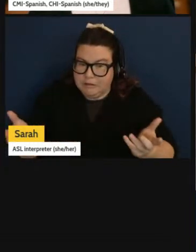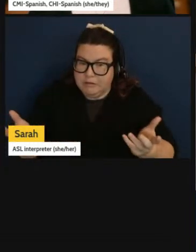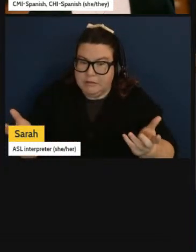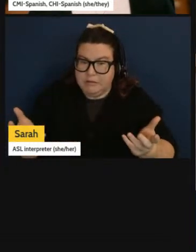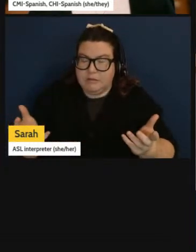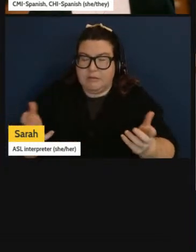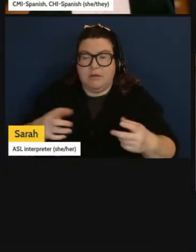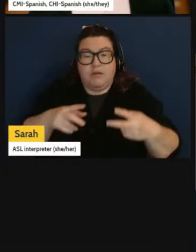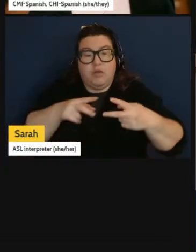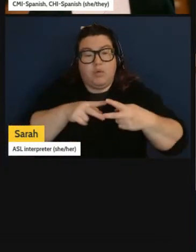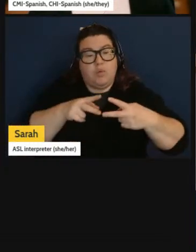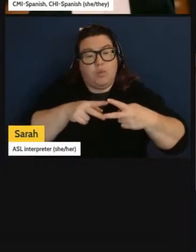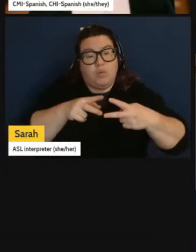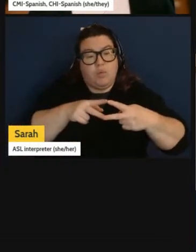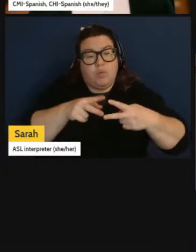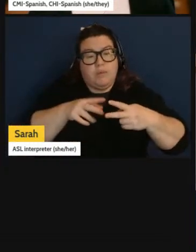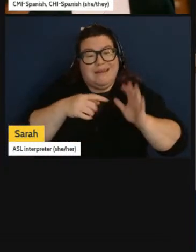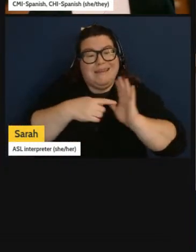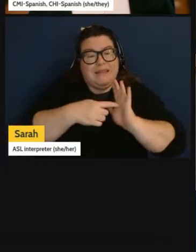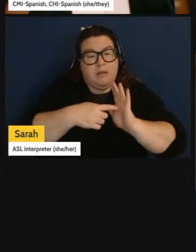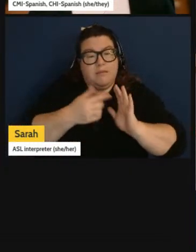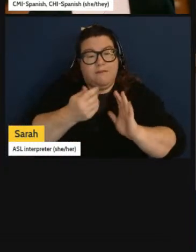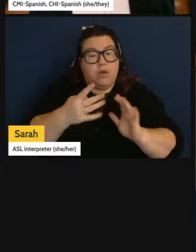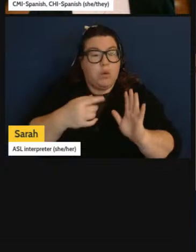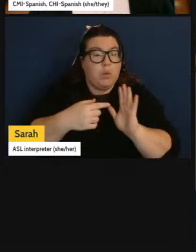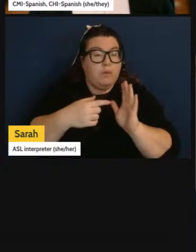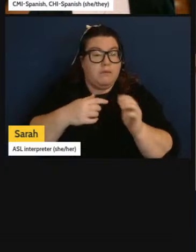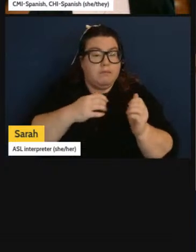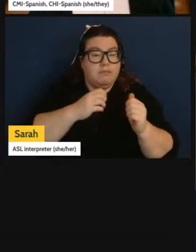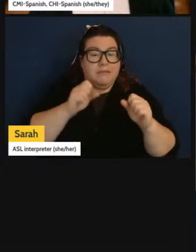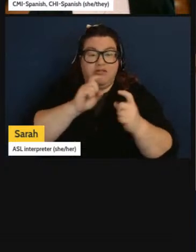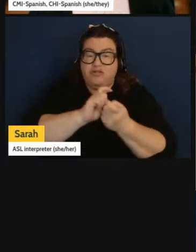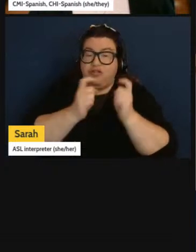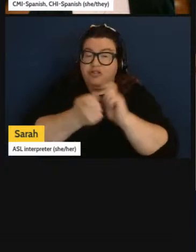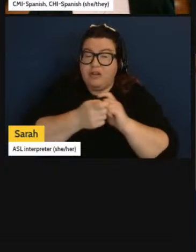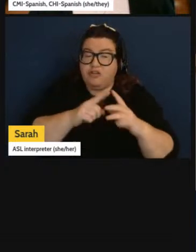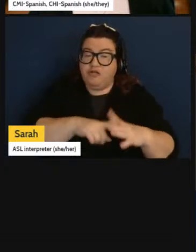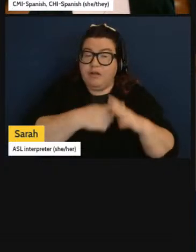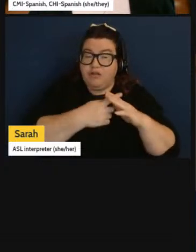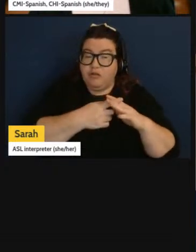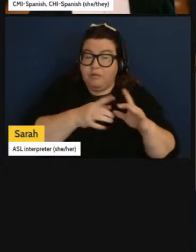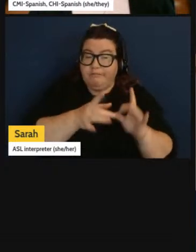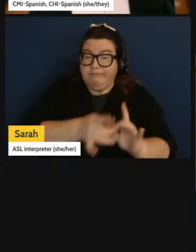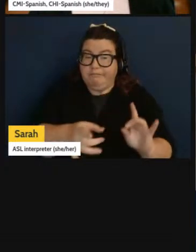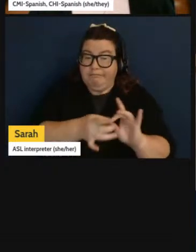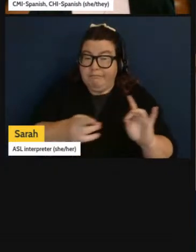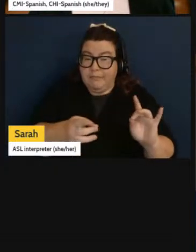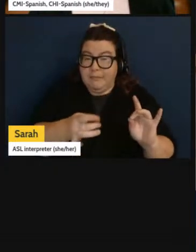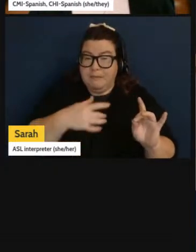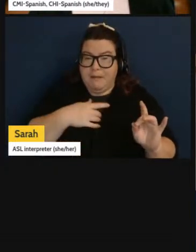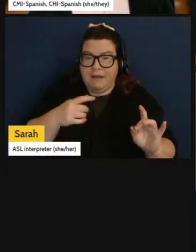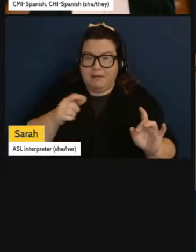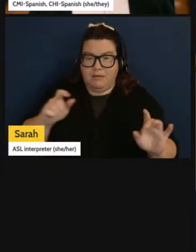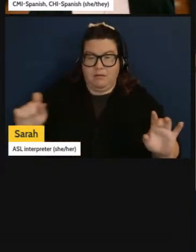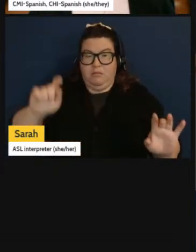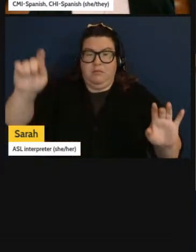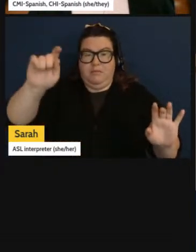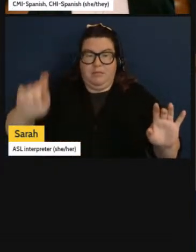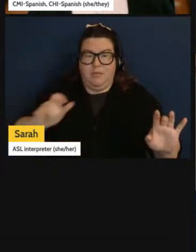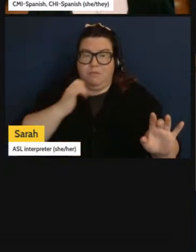first two examples, there are a few ways we could restructure the originals. Ooh, my laser pointer is going weird.